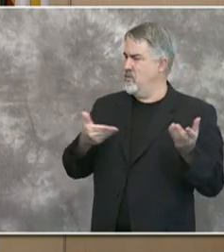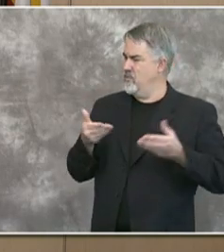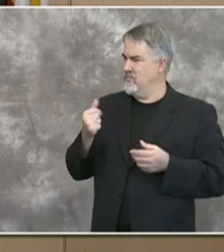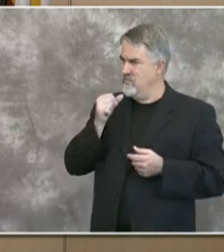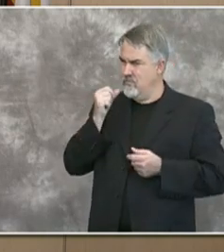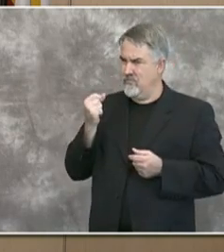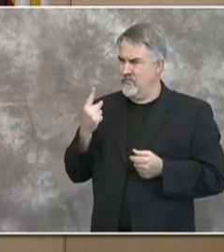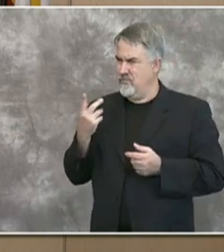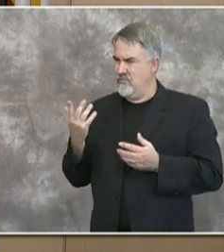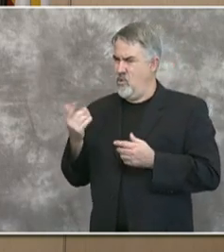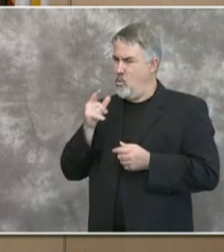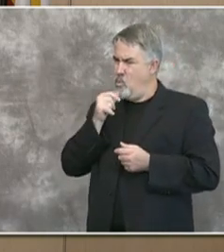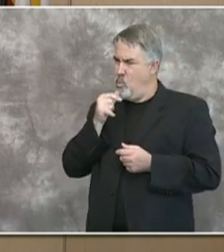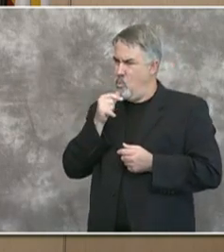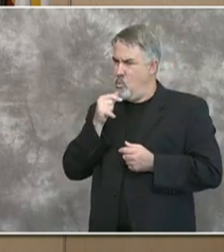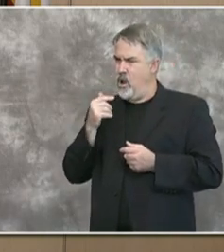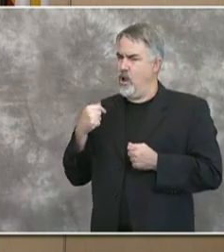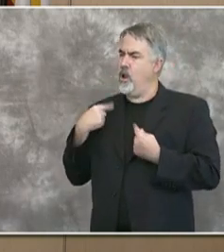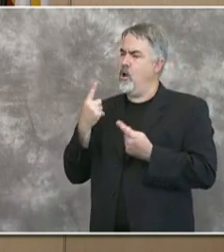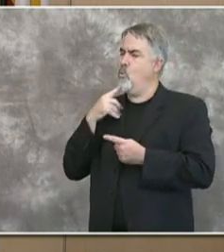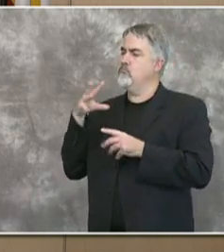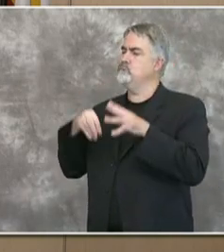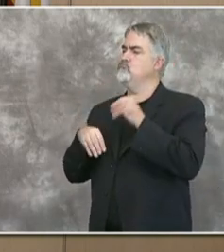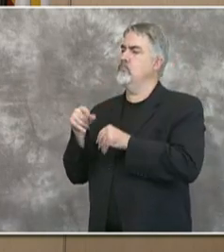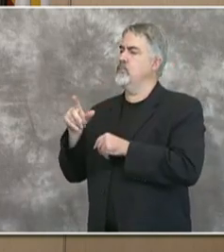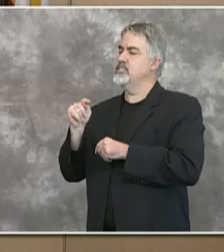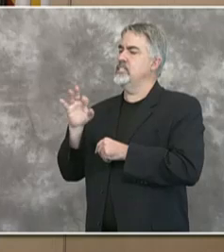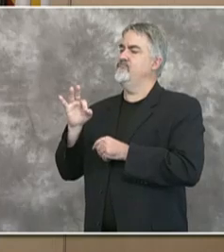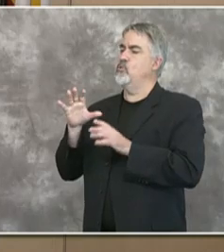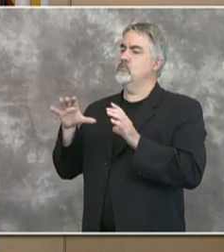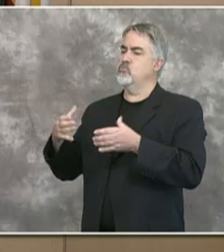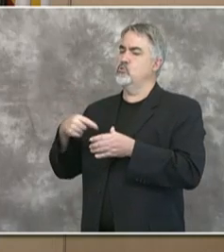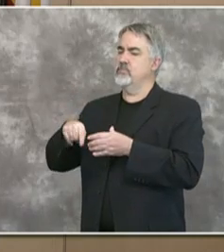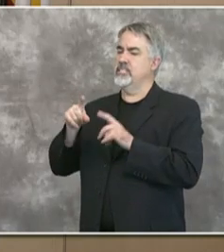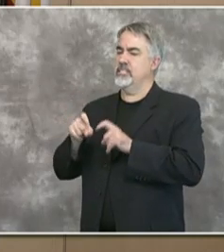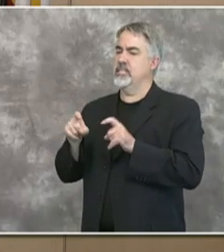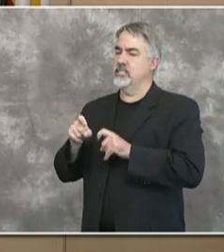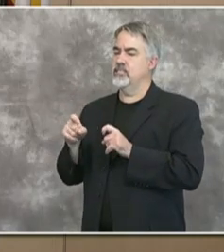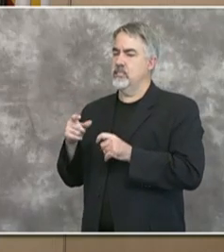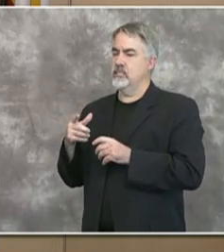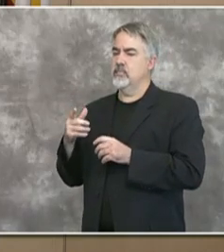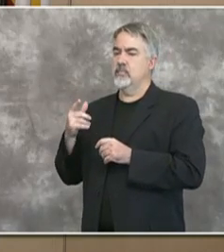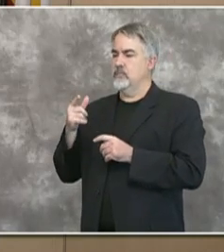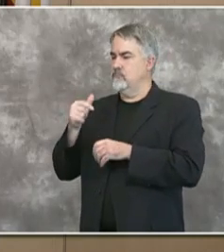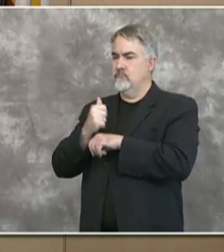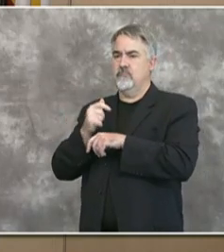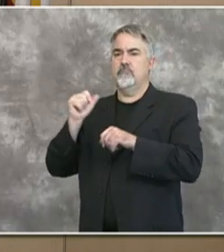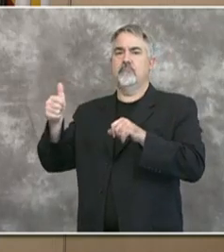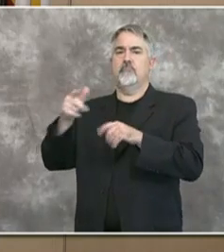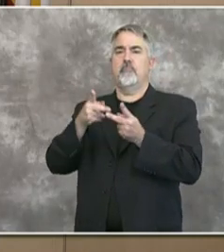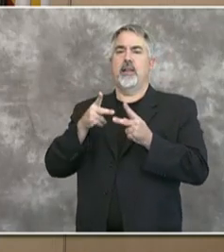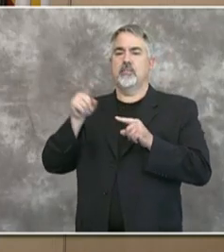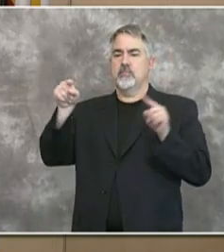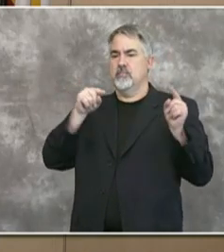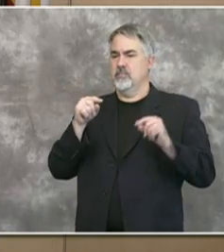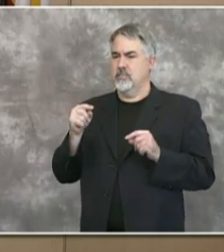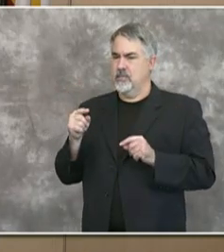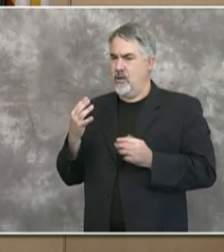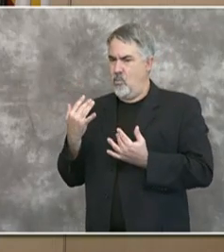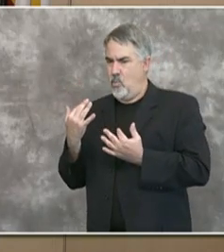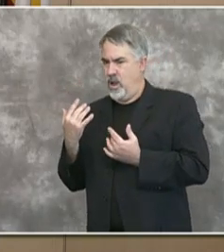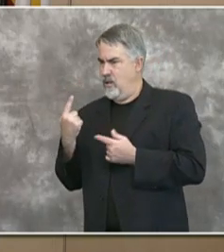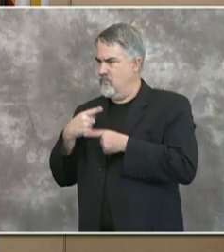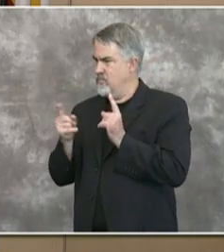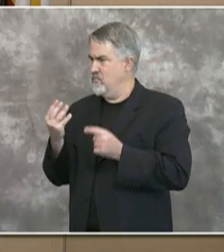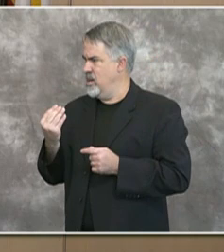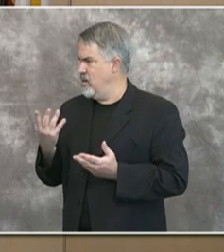that have agreed to participate on the task force, and which facilities have been invited but you're still waiting to hear from? So while